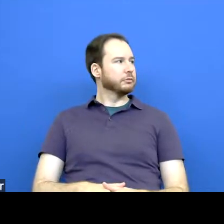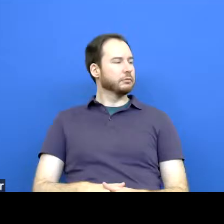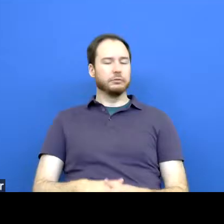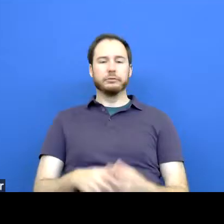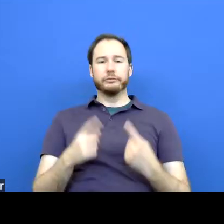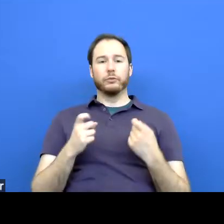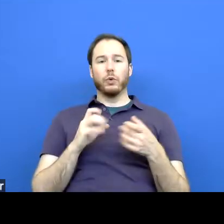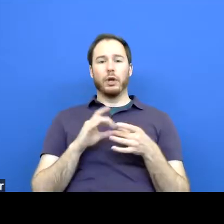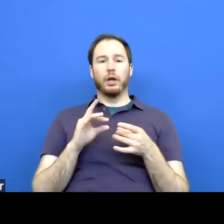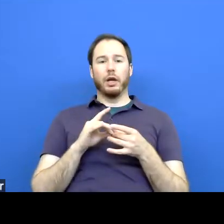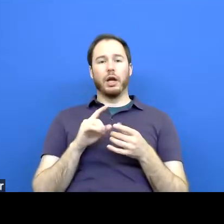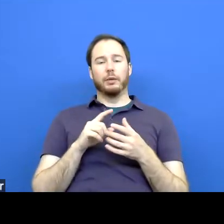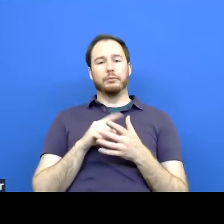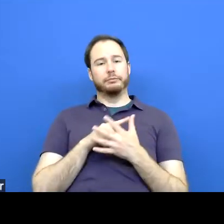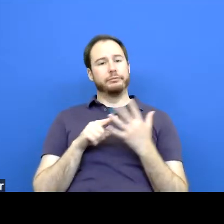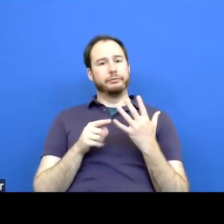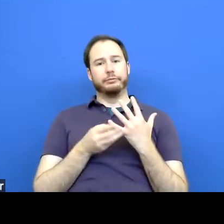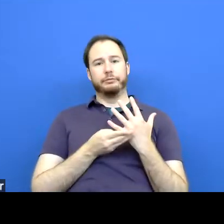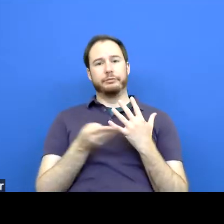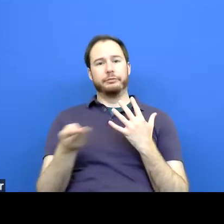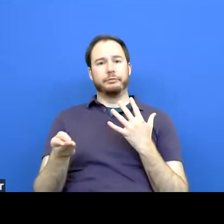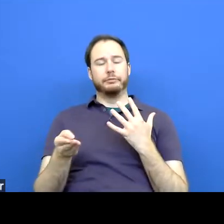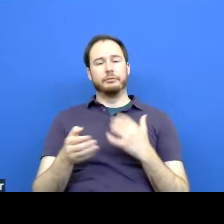are there any questions specific to the zoning?